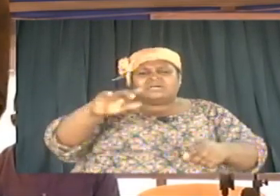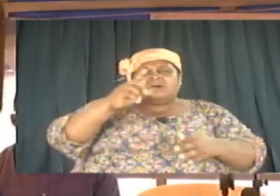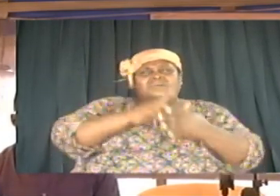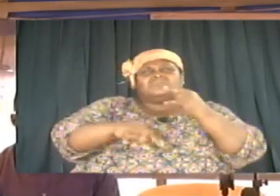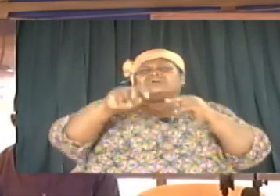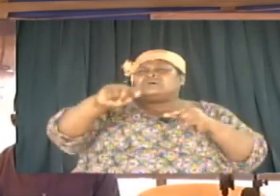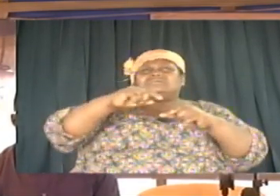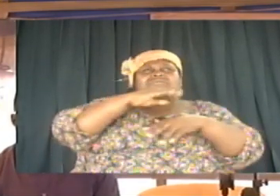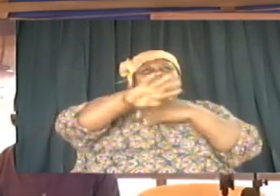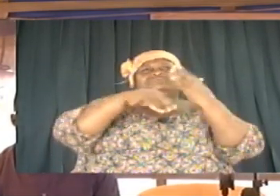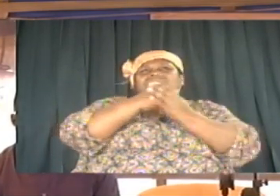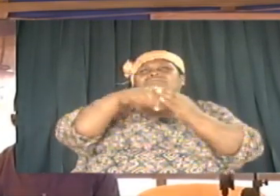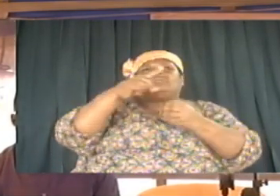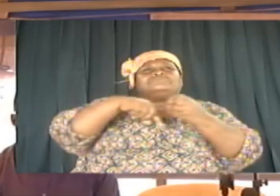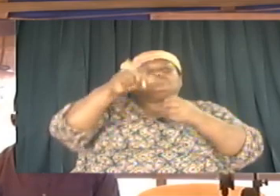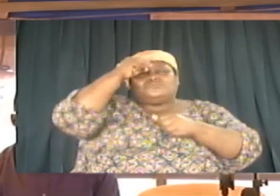death.